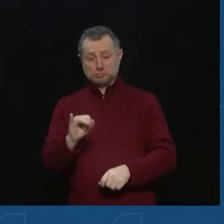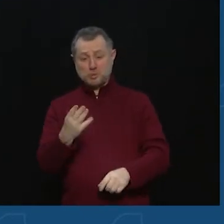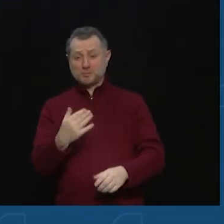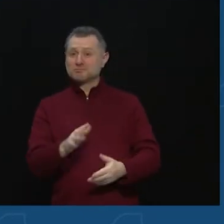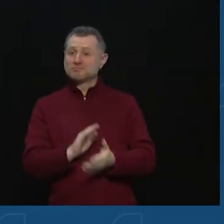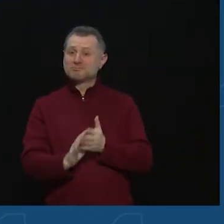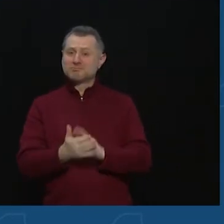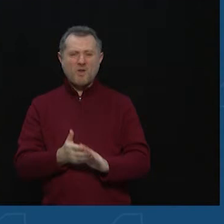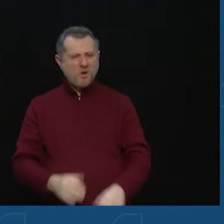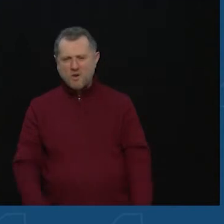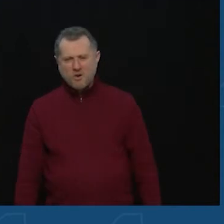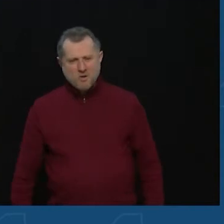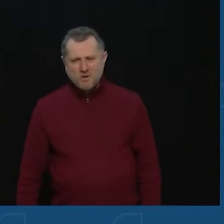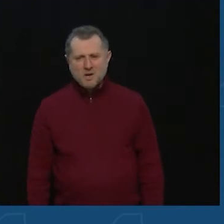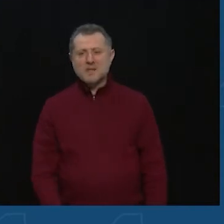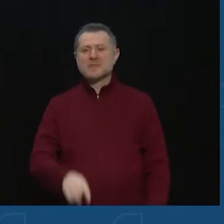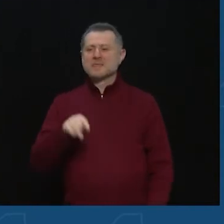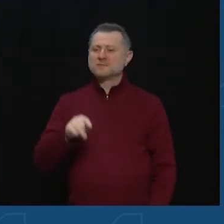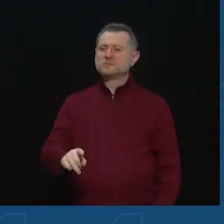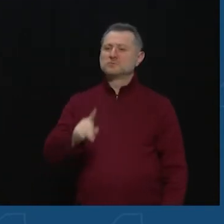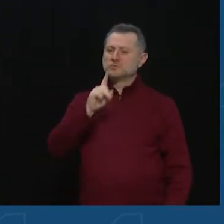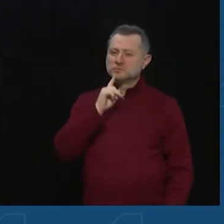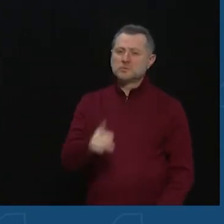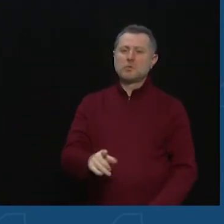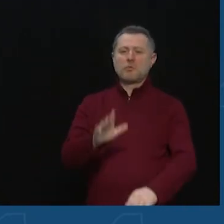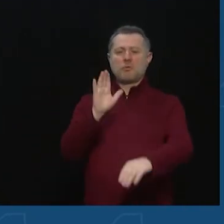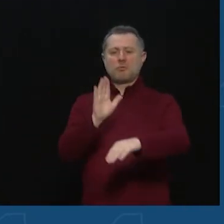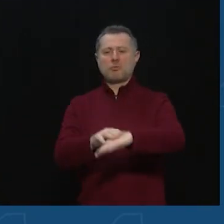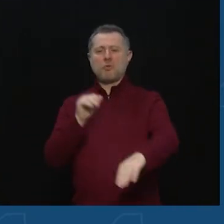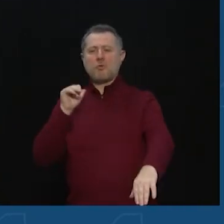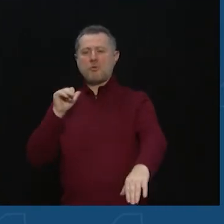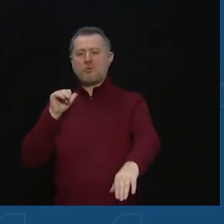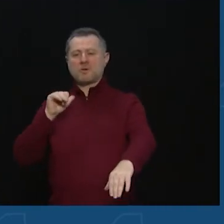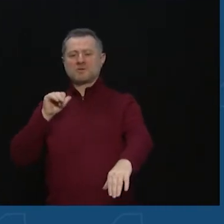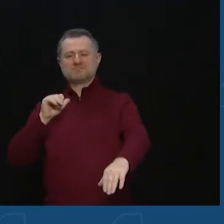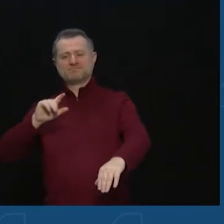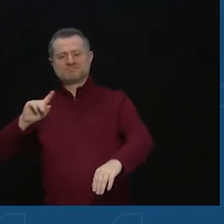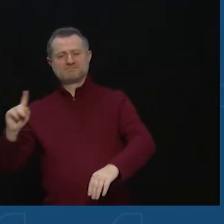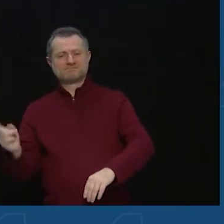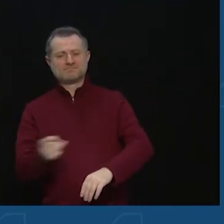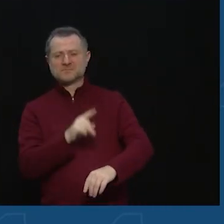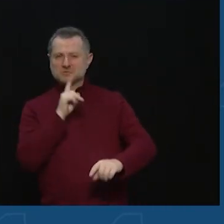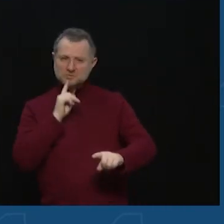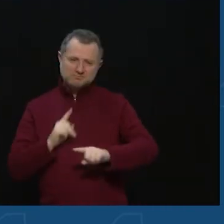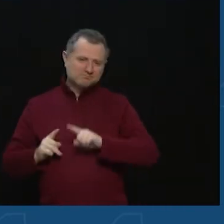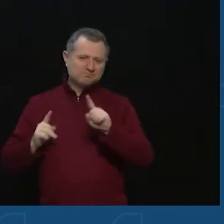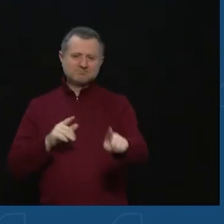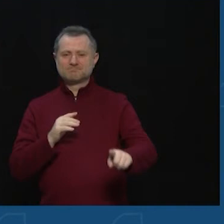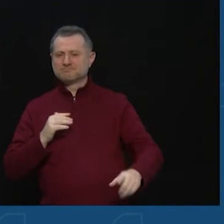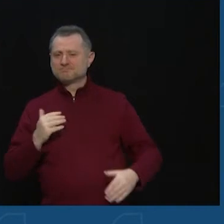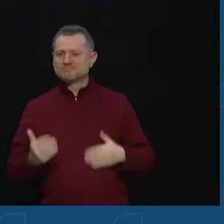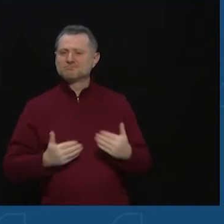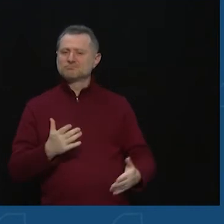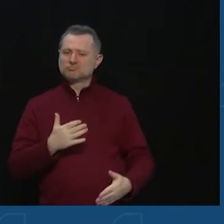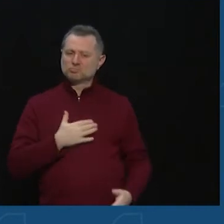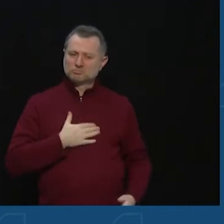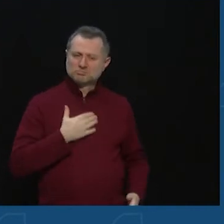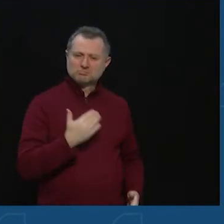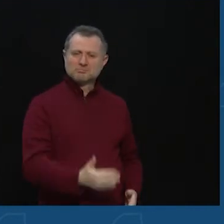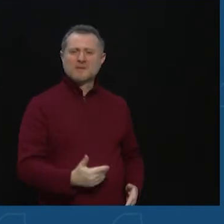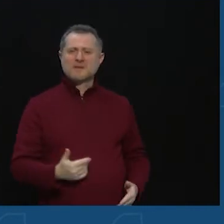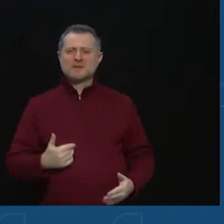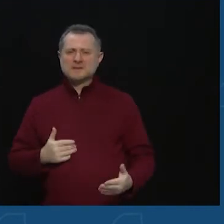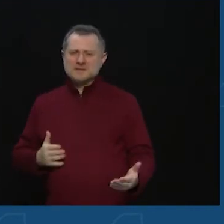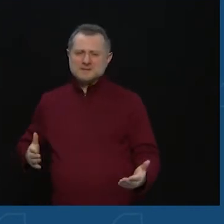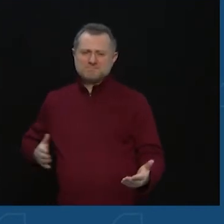This is a calling. It's a calling that you answered. And you're willing to put yourself through extraordinary circumstances